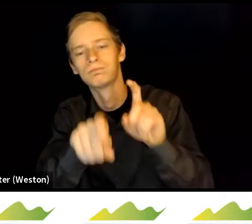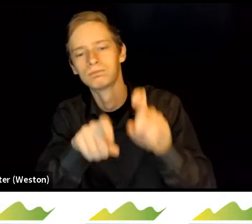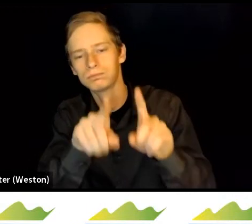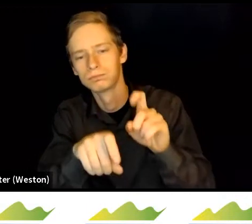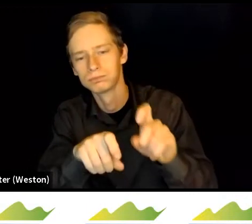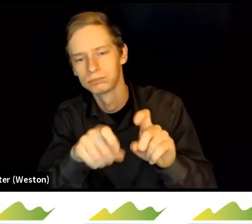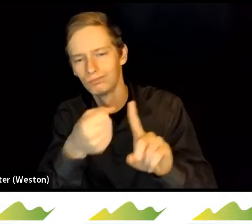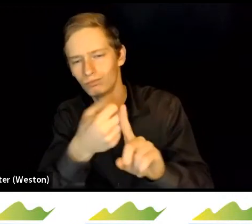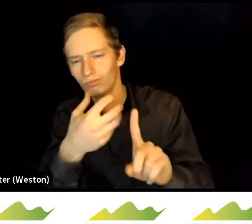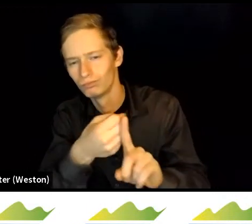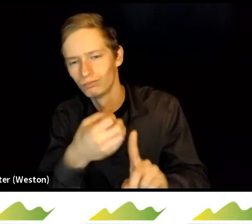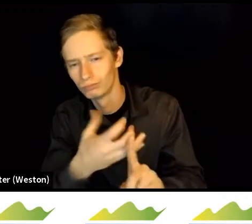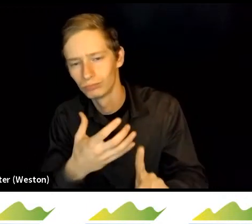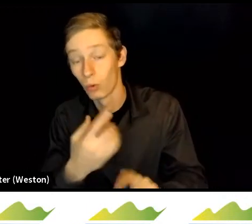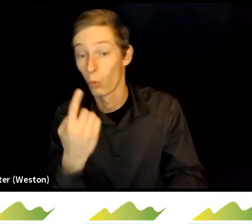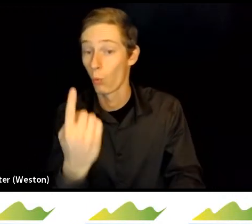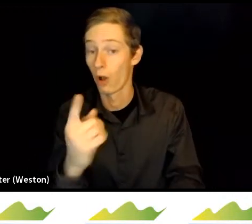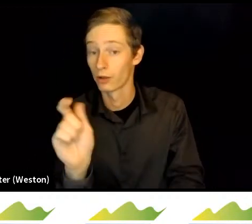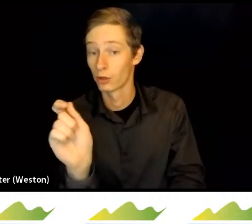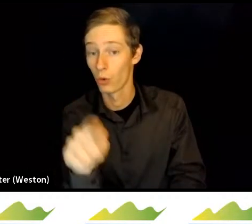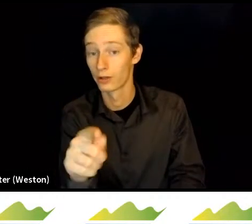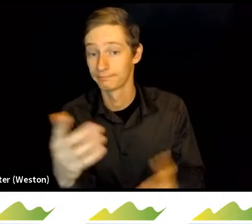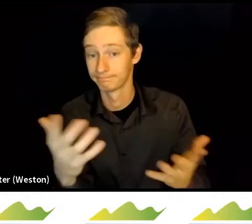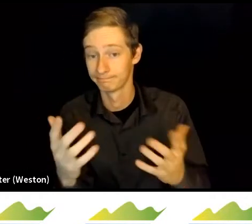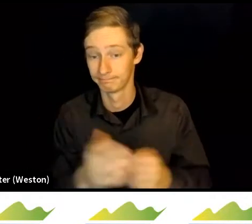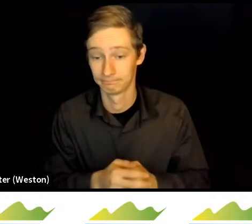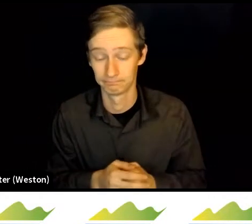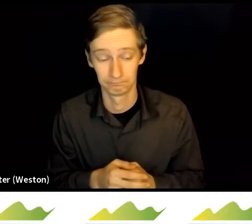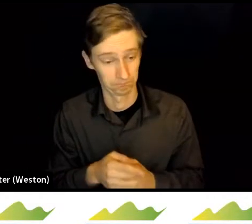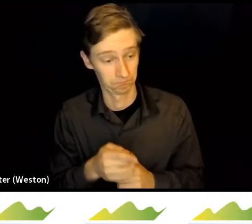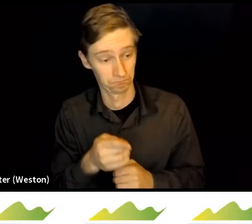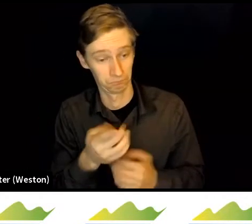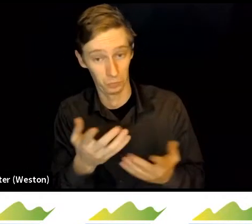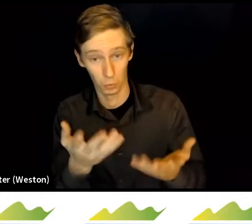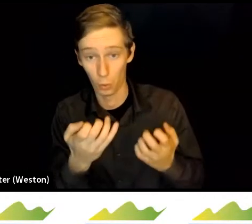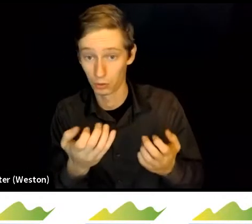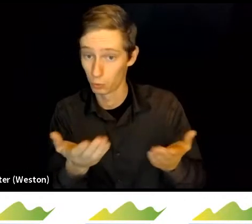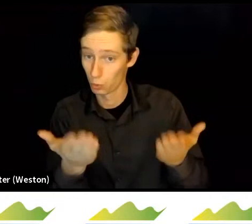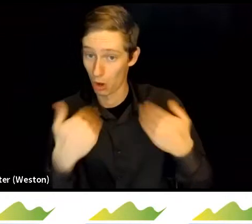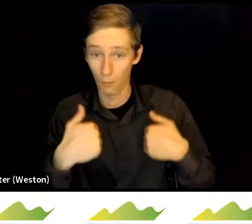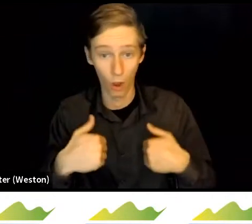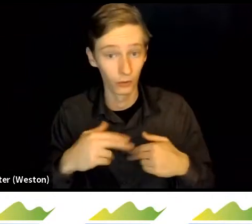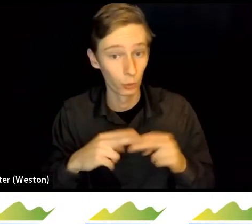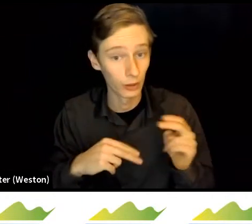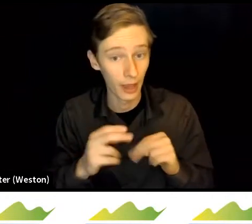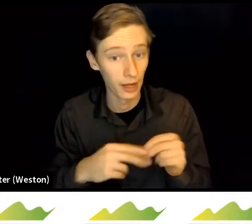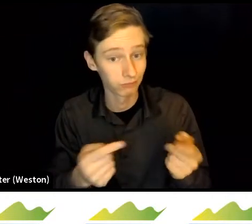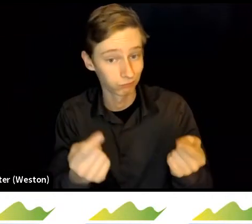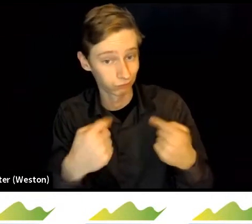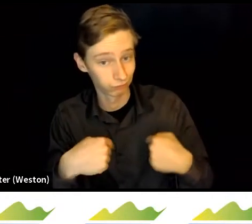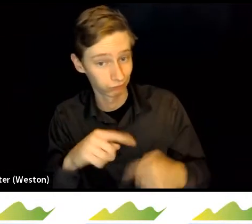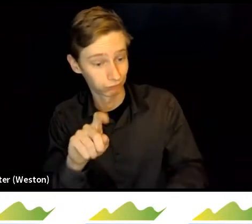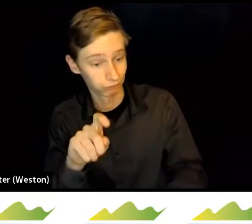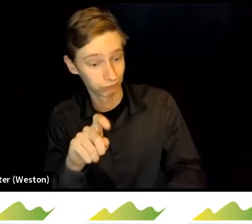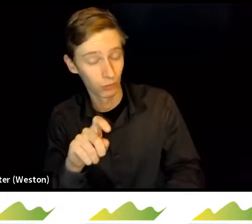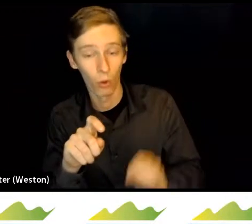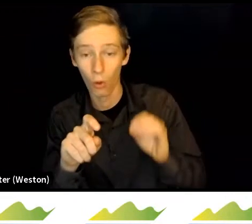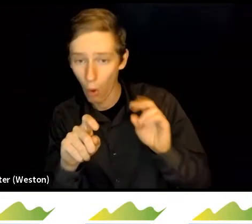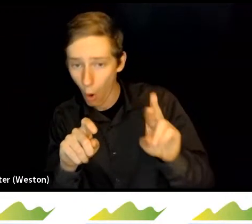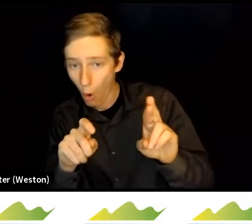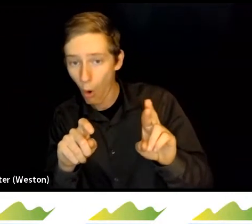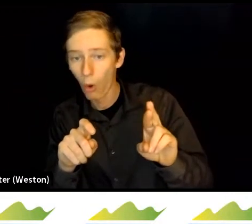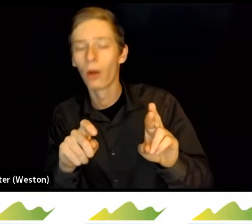one of those questions would be, hey, do you want to come into the clinic, or would you want to have this service provided